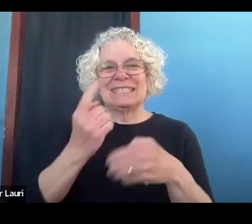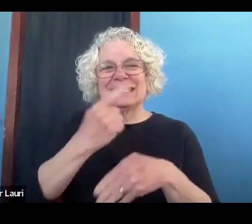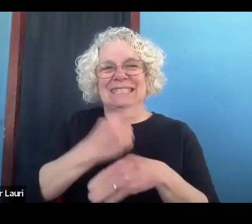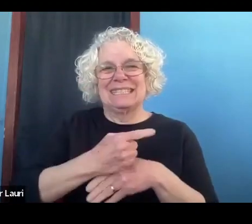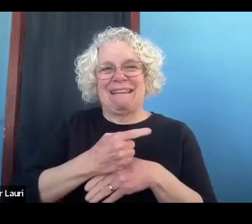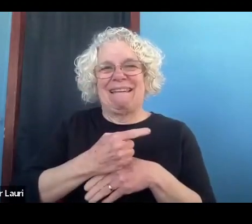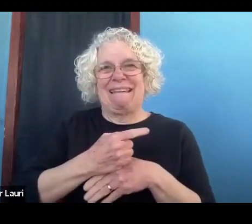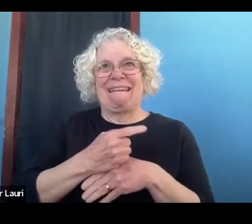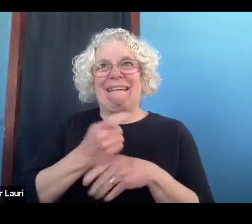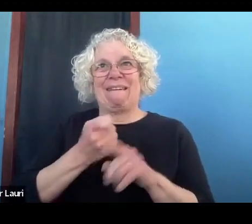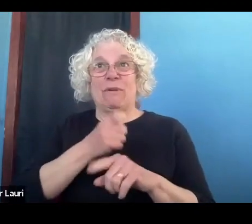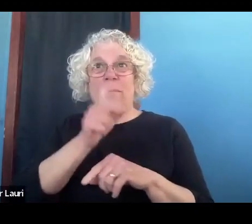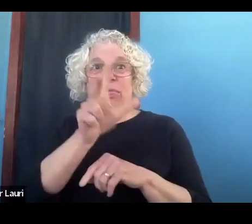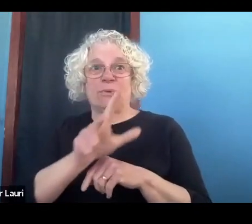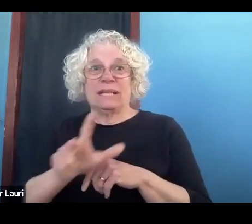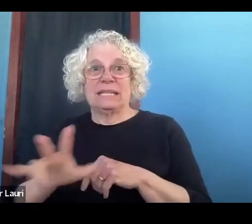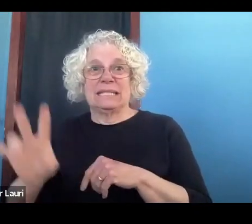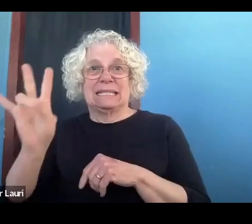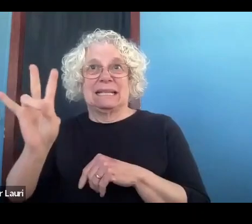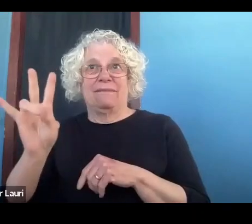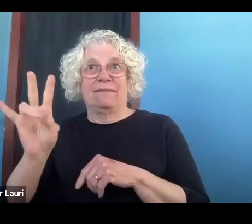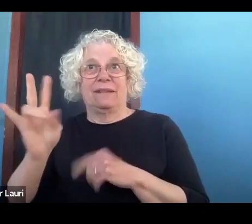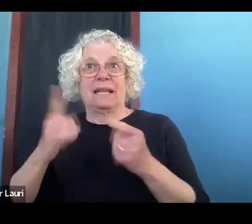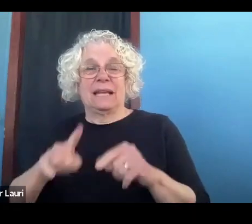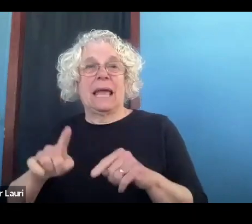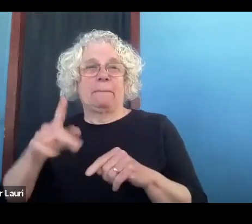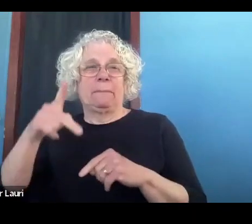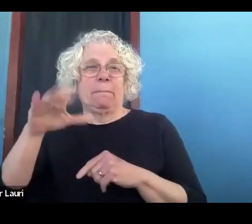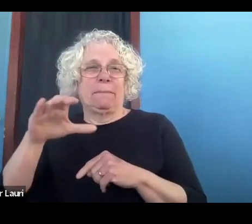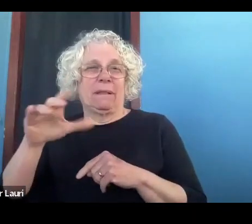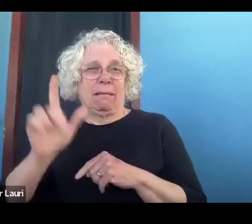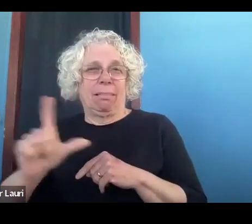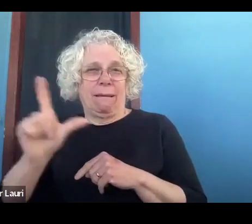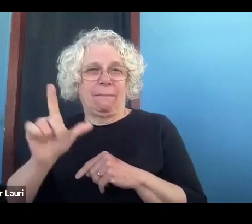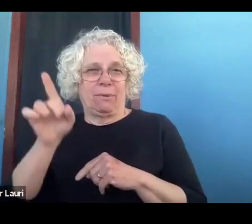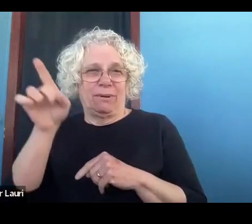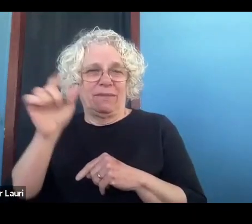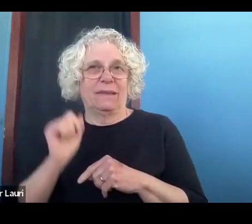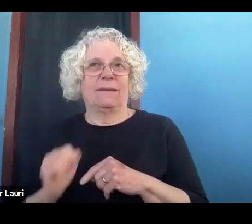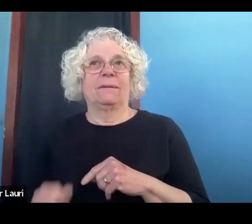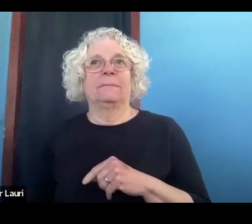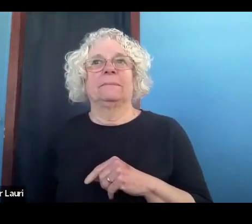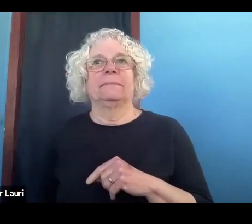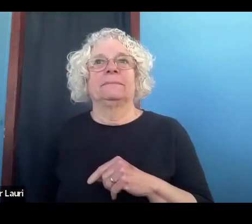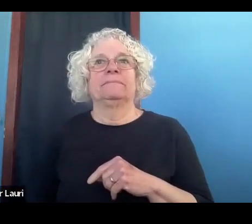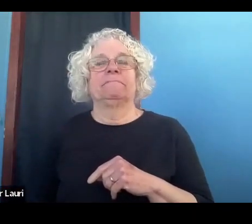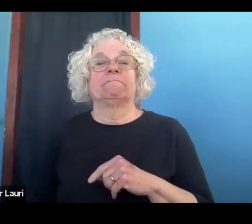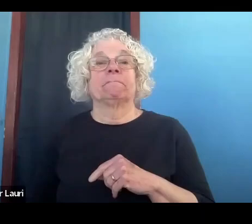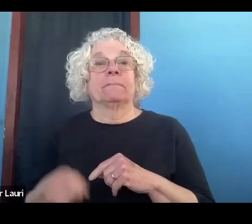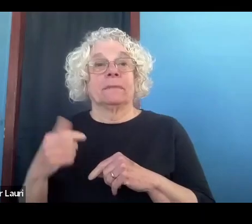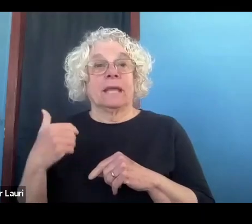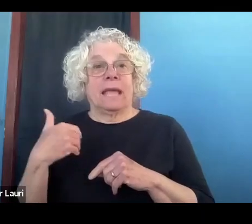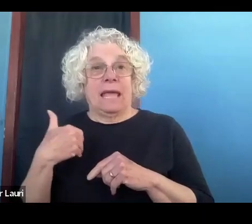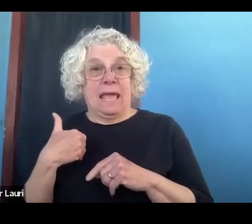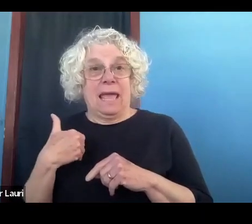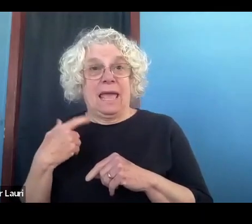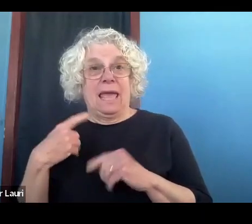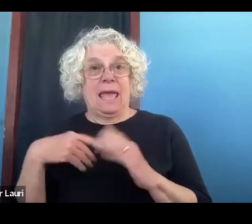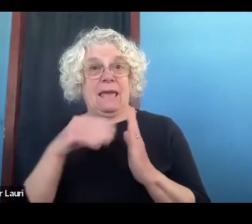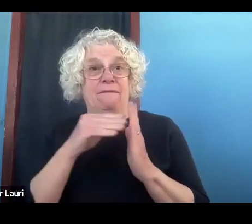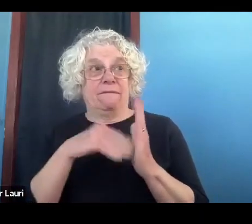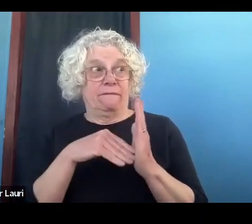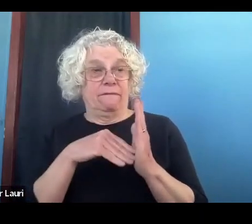16th from 3 p.m. to 7 p.m. at the Superior Public Library. You will be able to fill out a